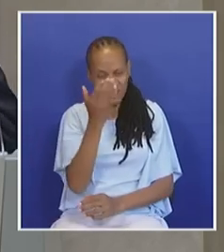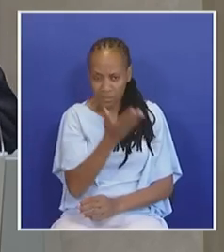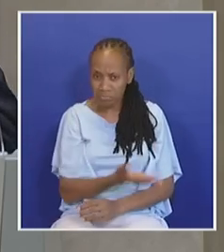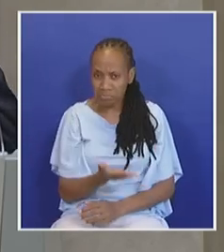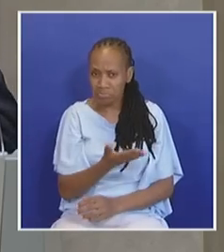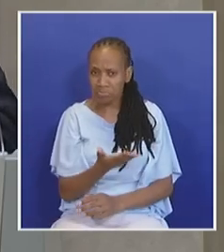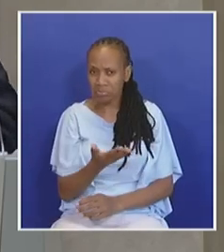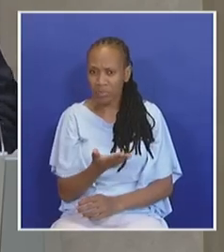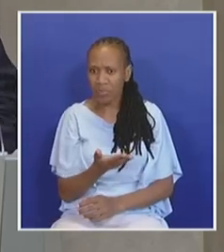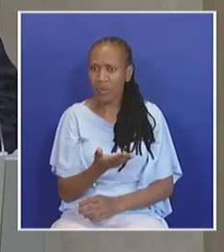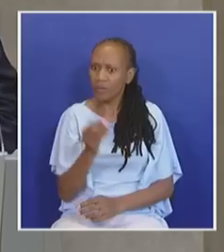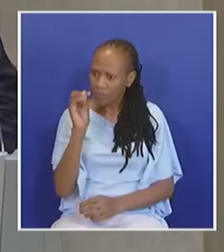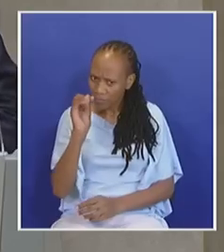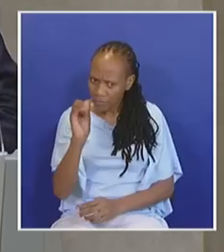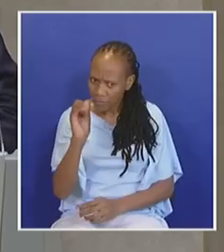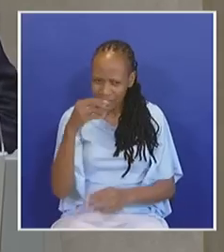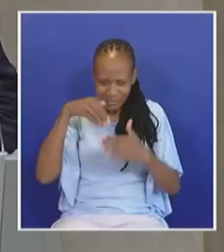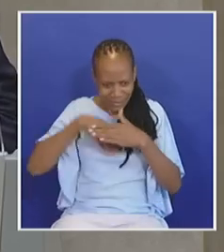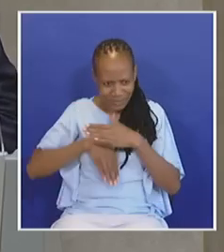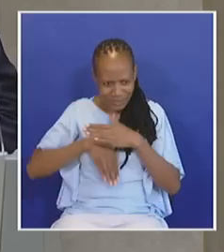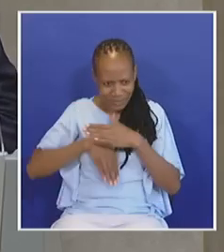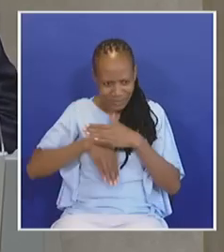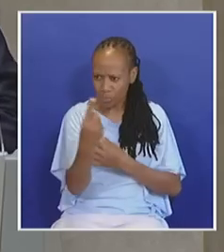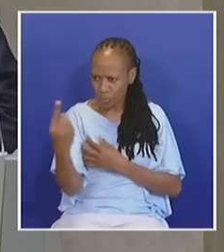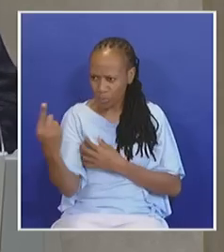all of us with the